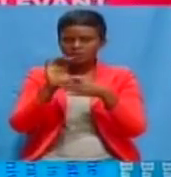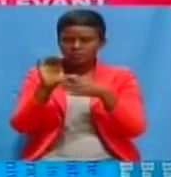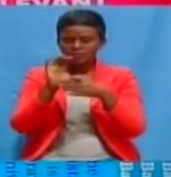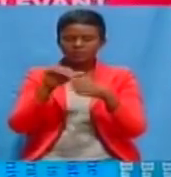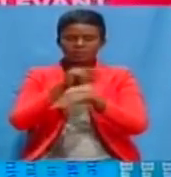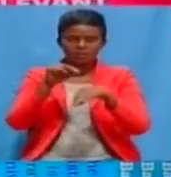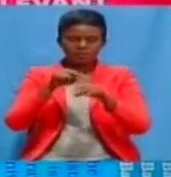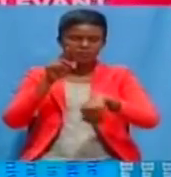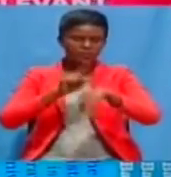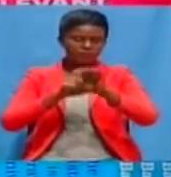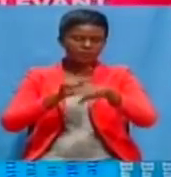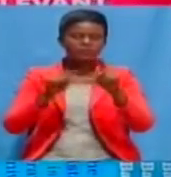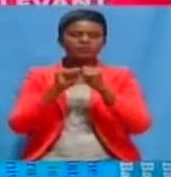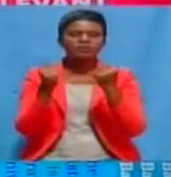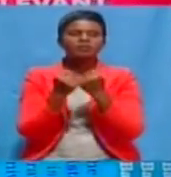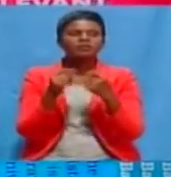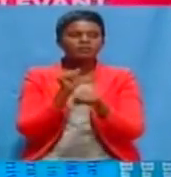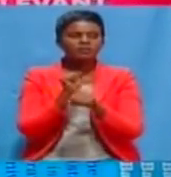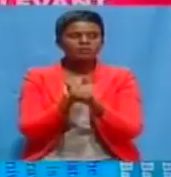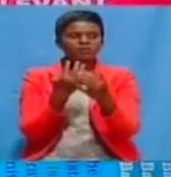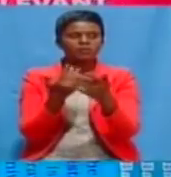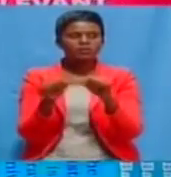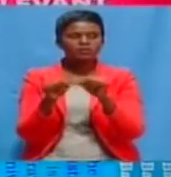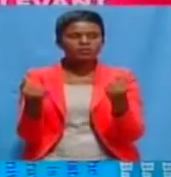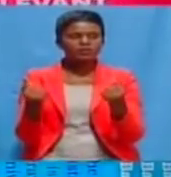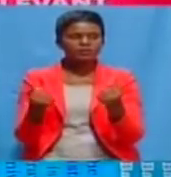team job. Details after this.